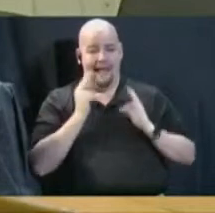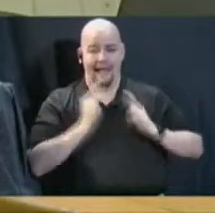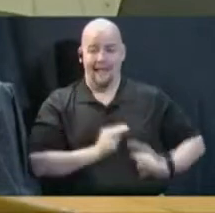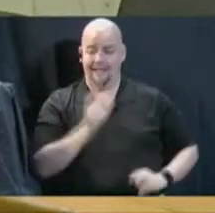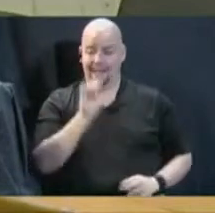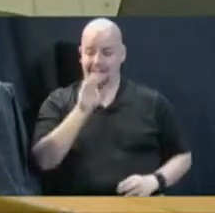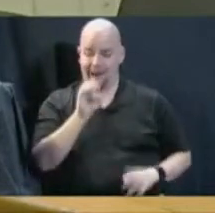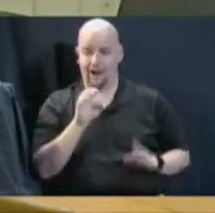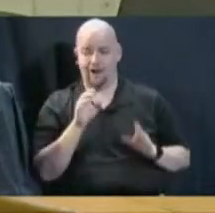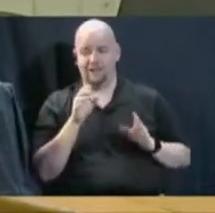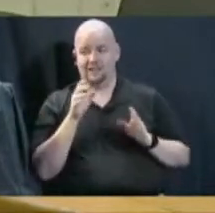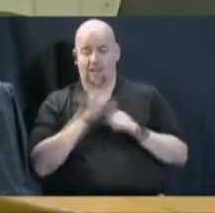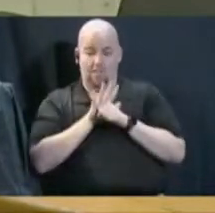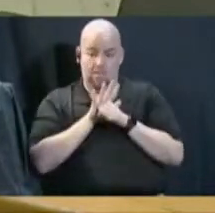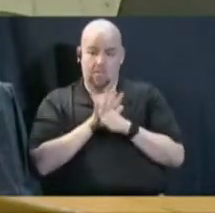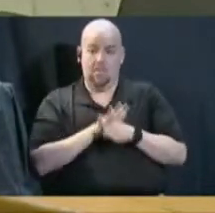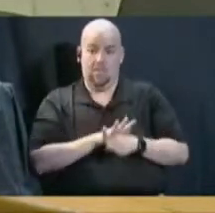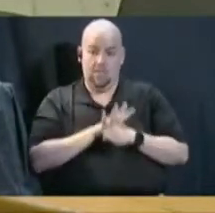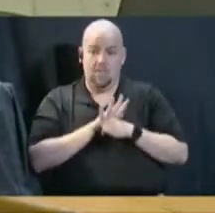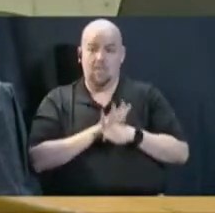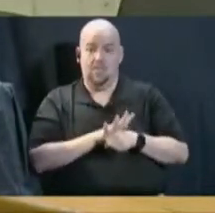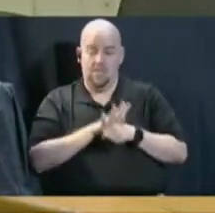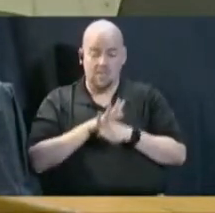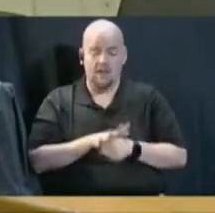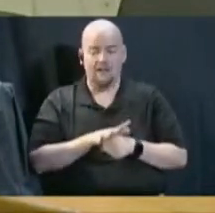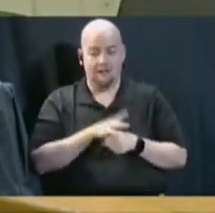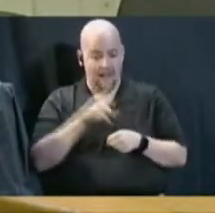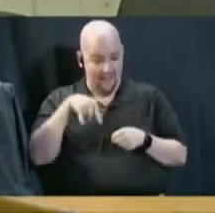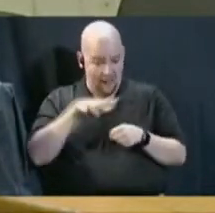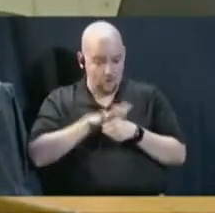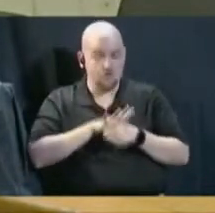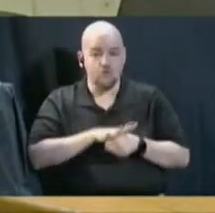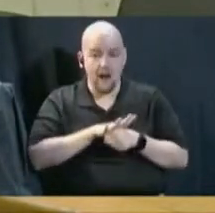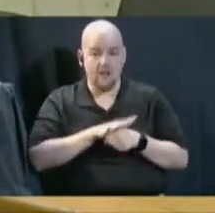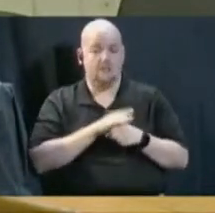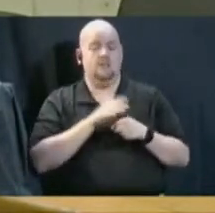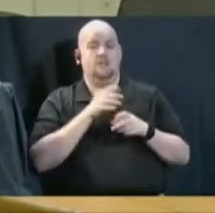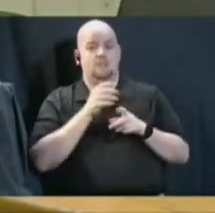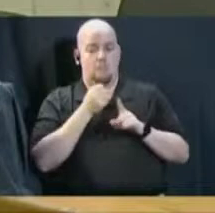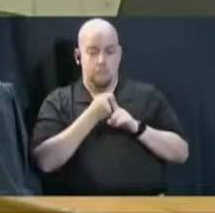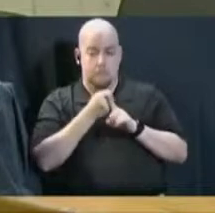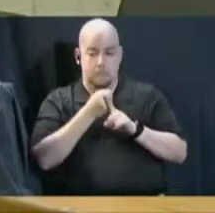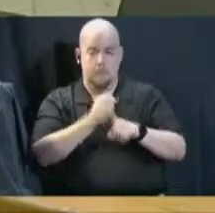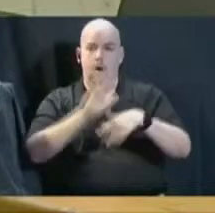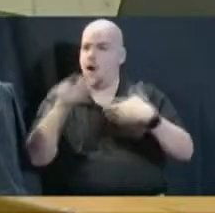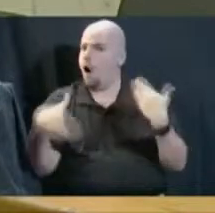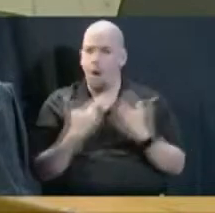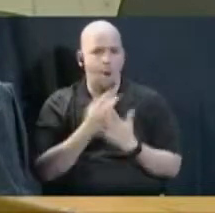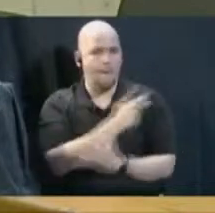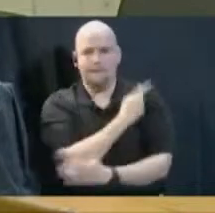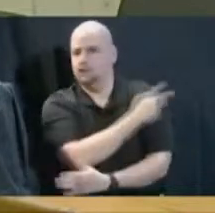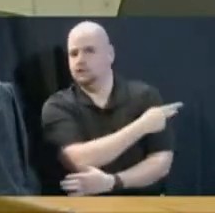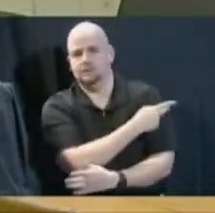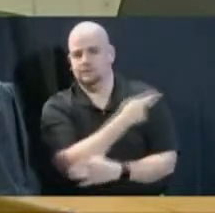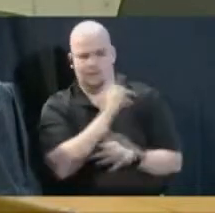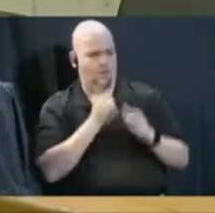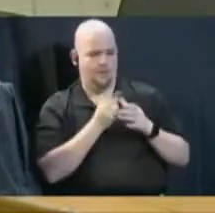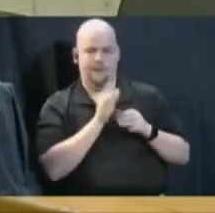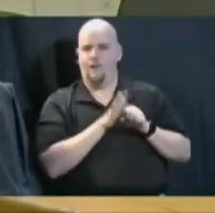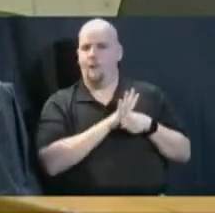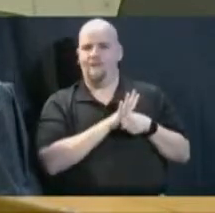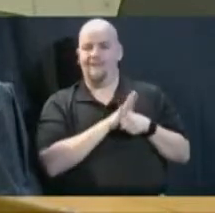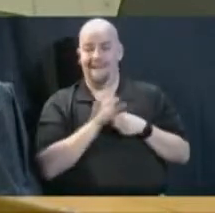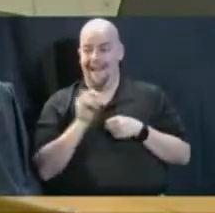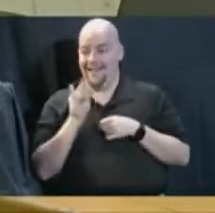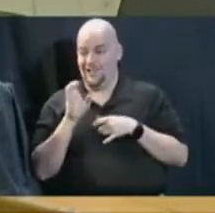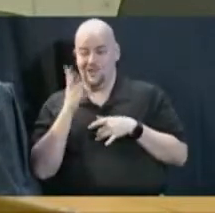system experiences a stress, that stress ends up impacting all patients. And if the ICUs are